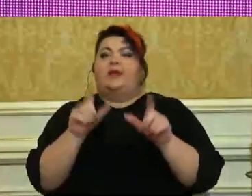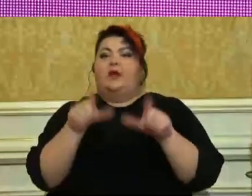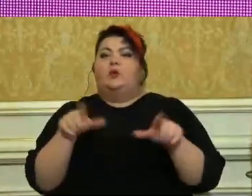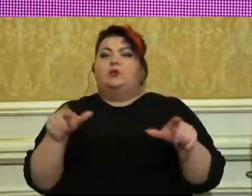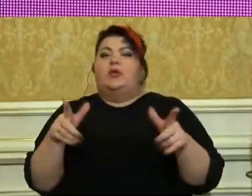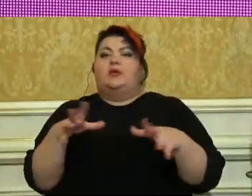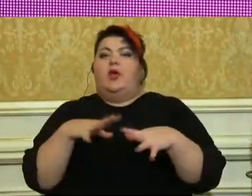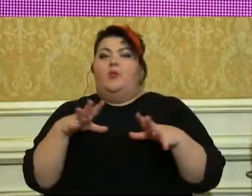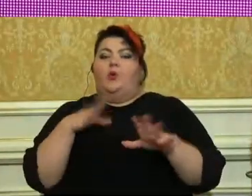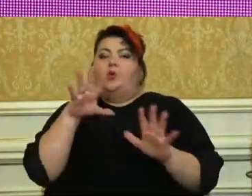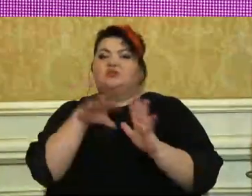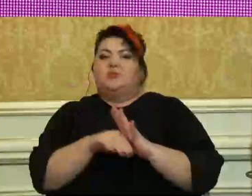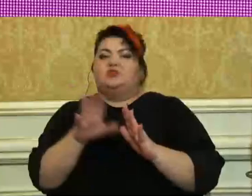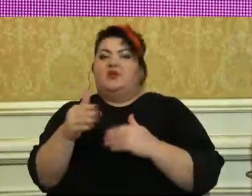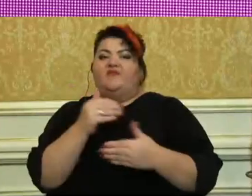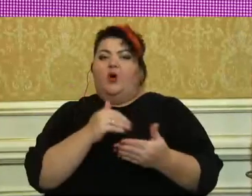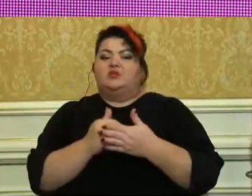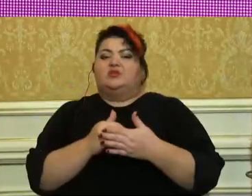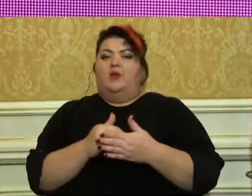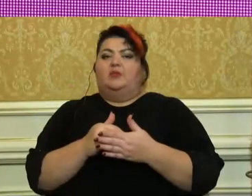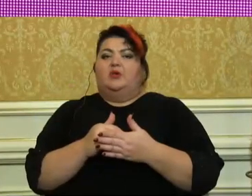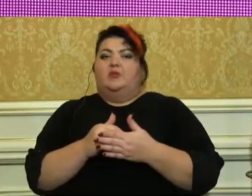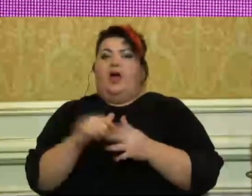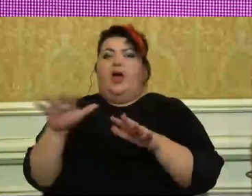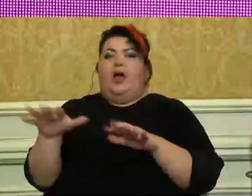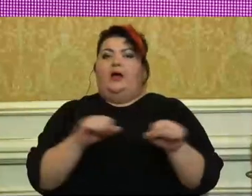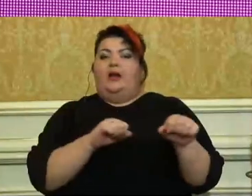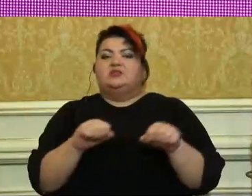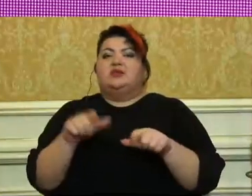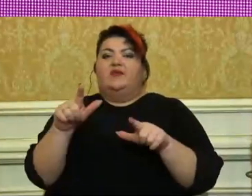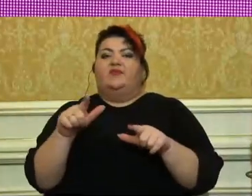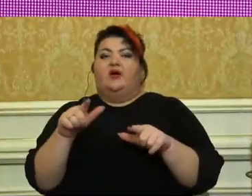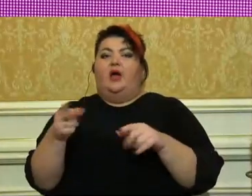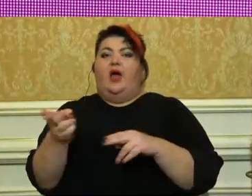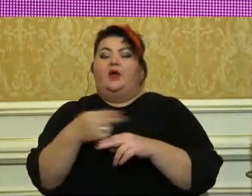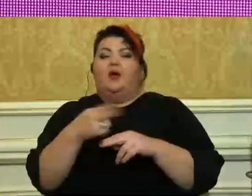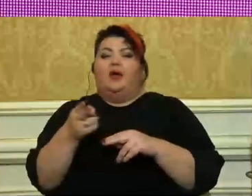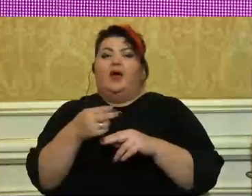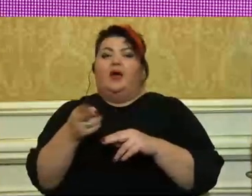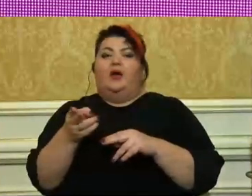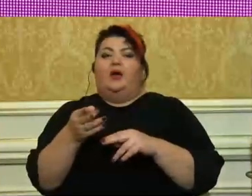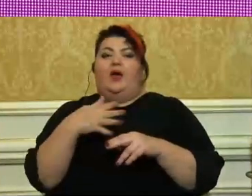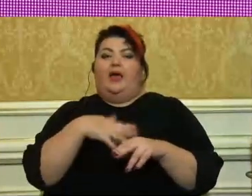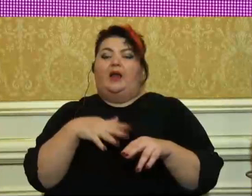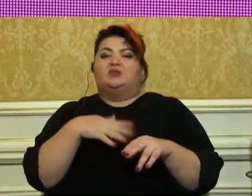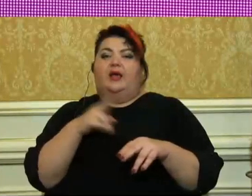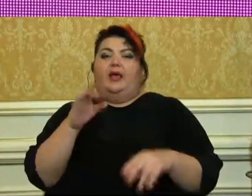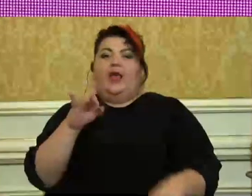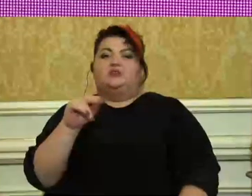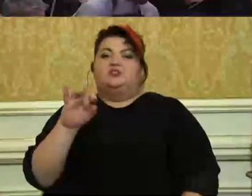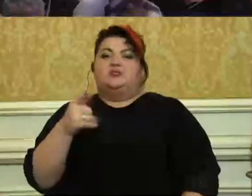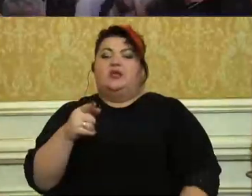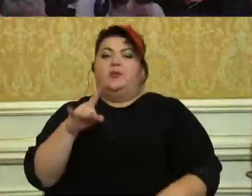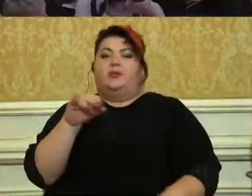Strait. We are working to try to get the member states to be united,